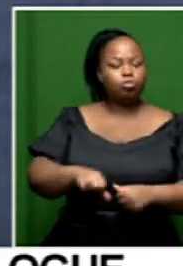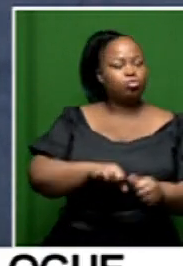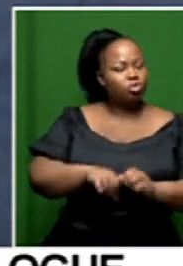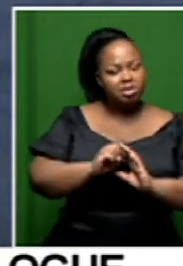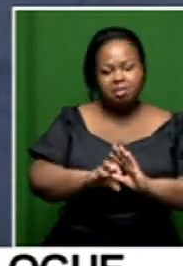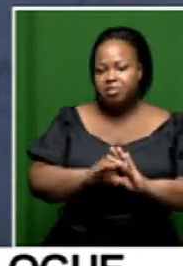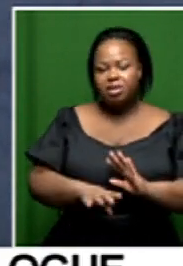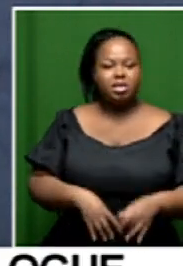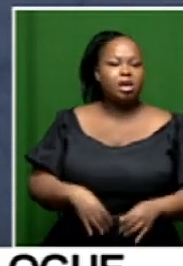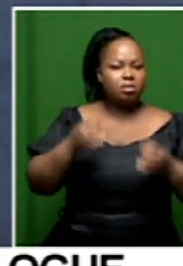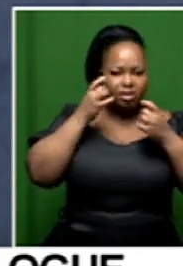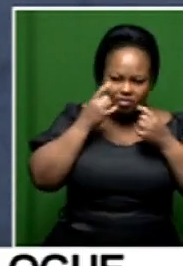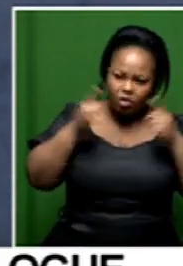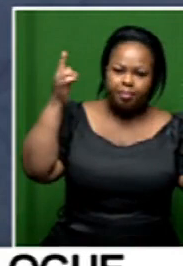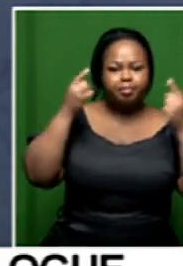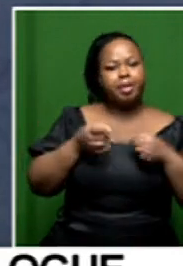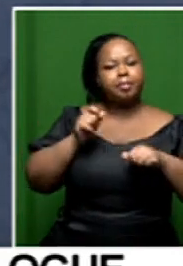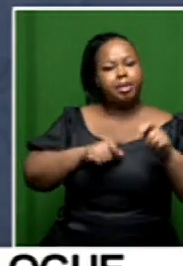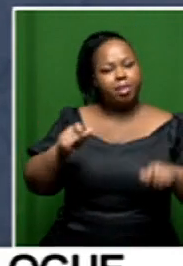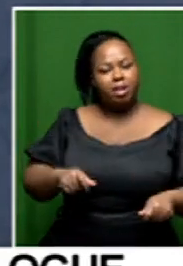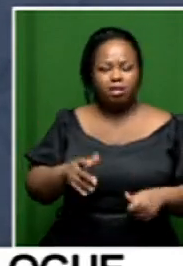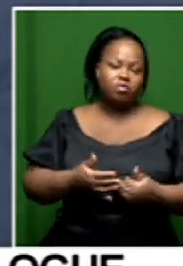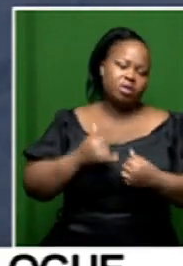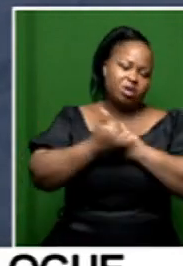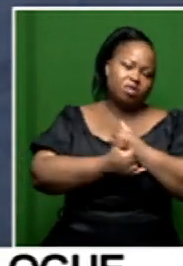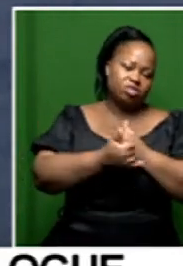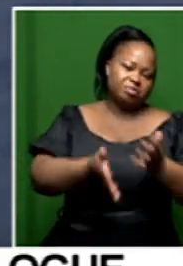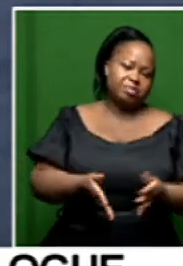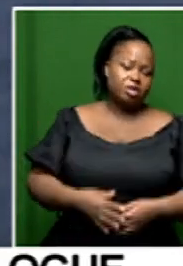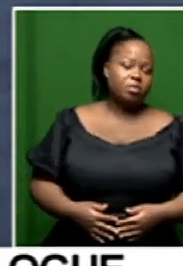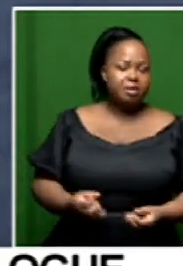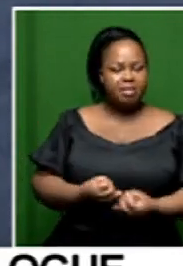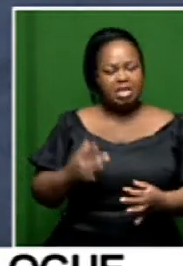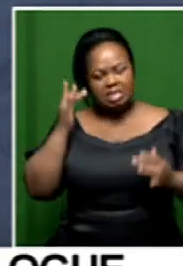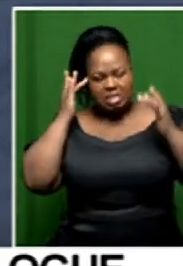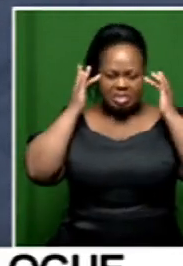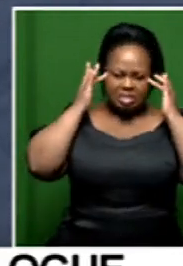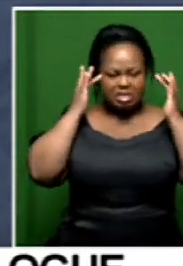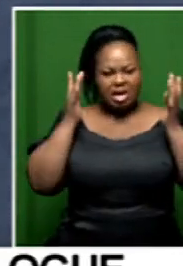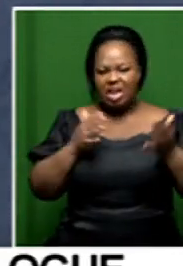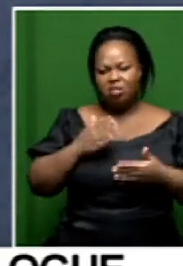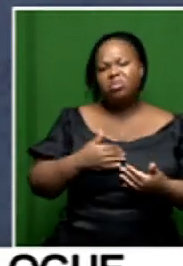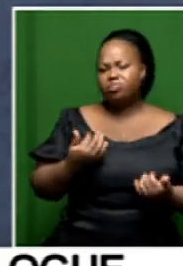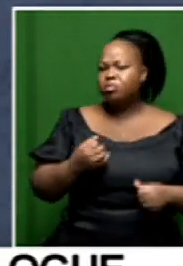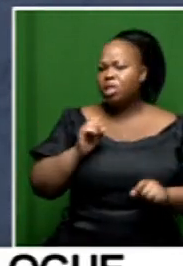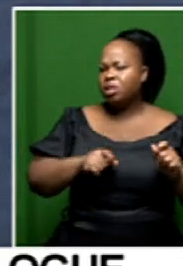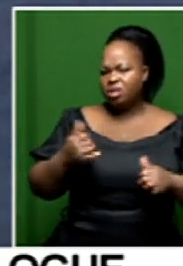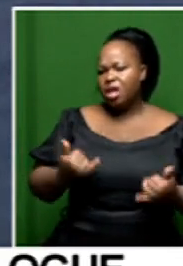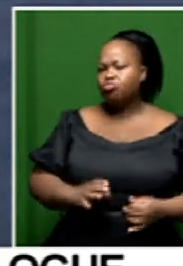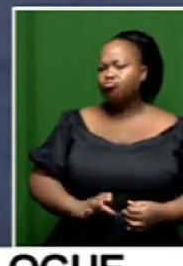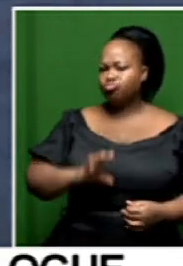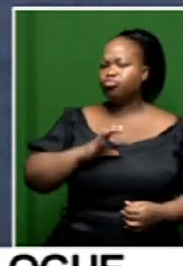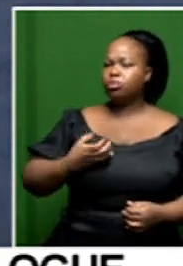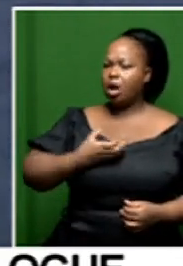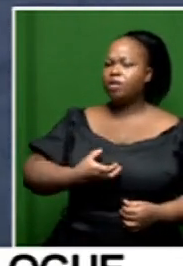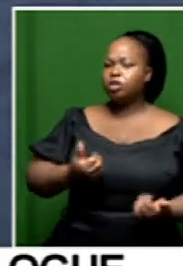media trying to take the message down to the citizens of the country. So the skepticism level is dropping as we ramp up the